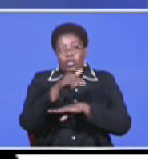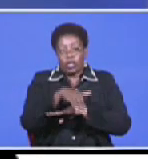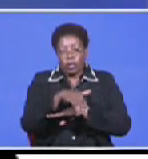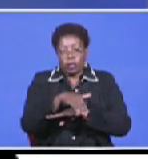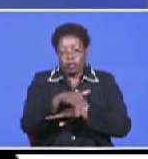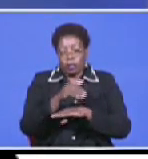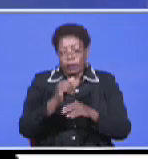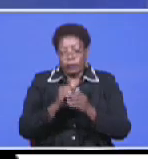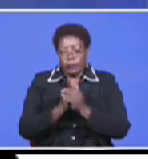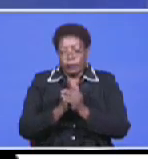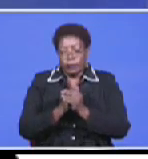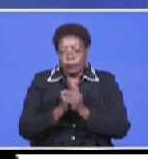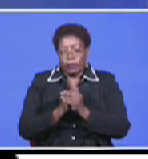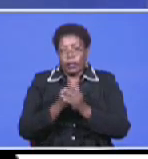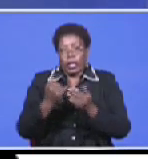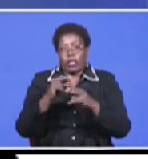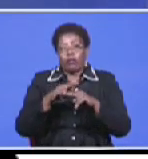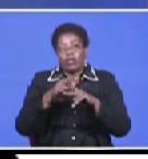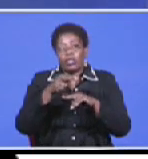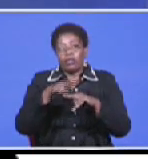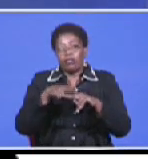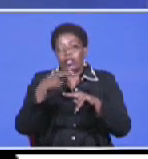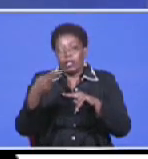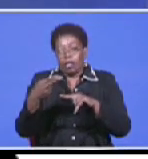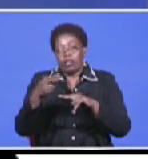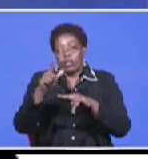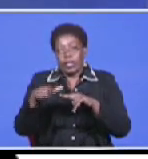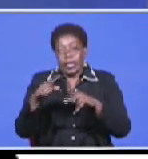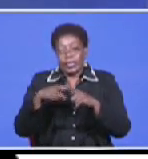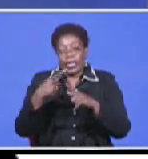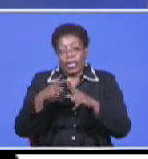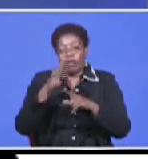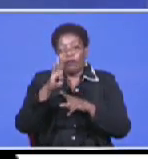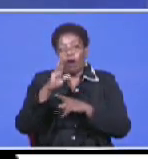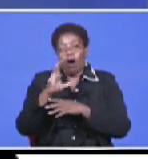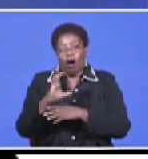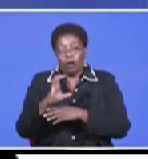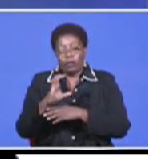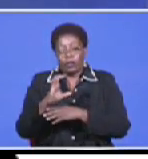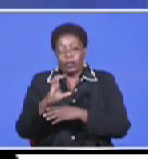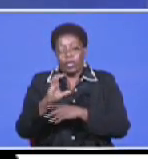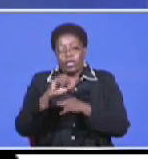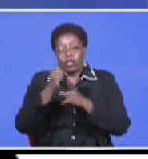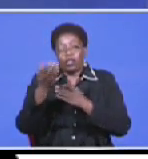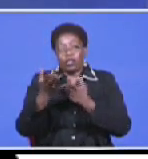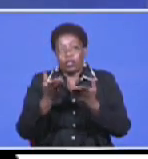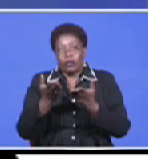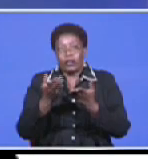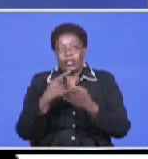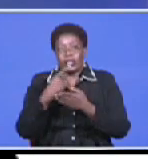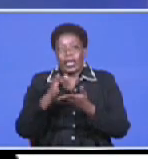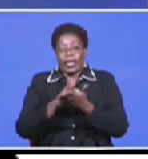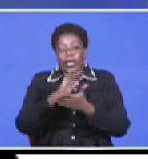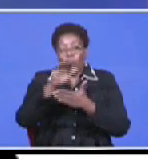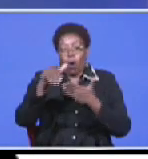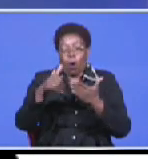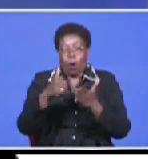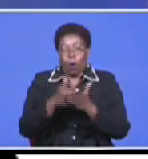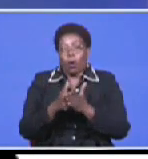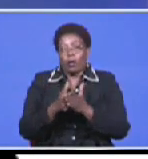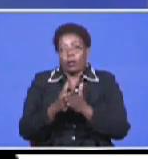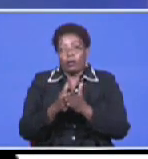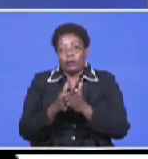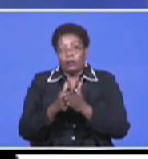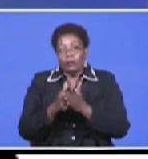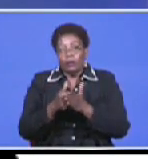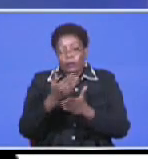humane manner have resulted in a reduction to less than 400. Social services officials advise that all of the necessary due